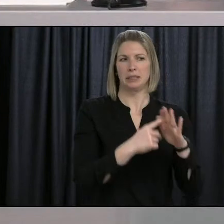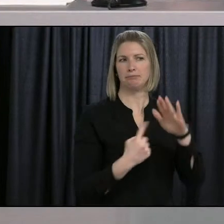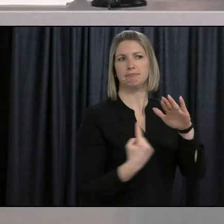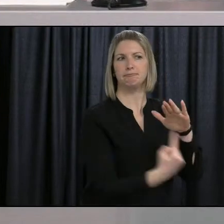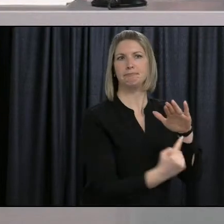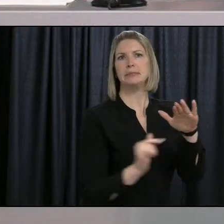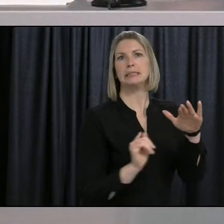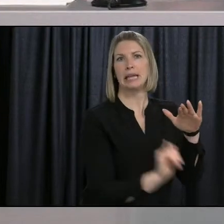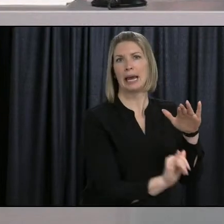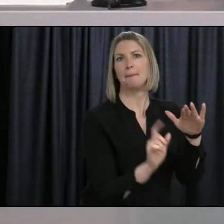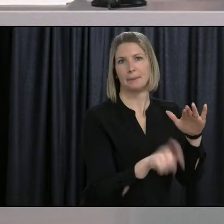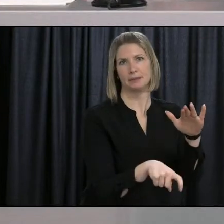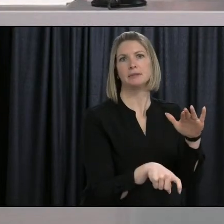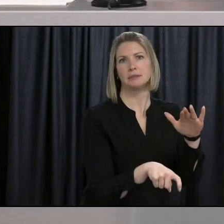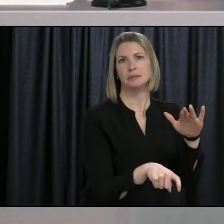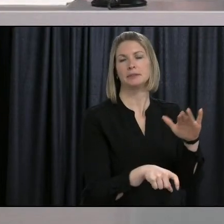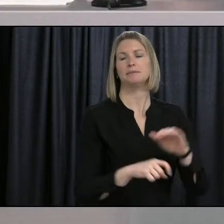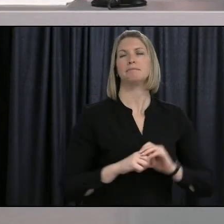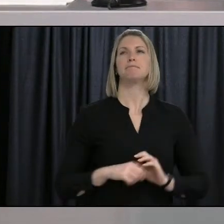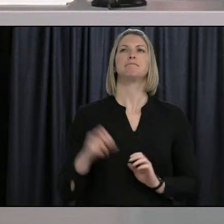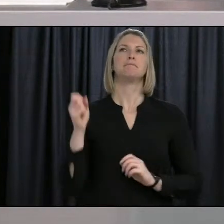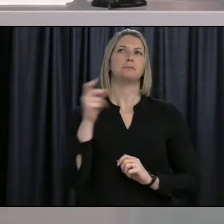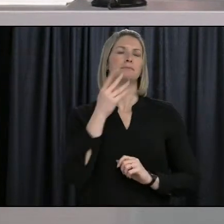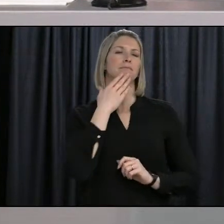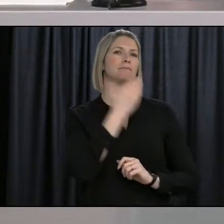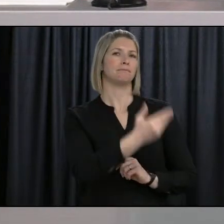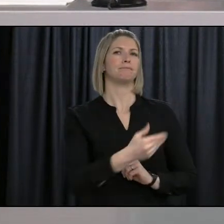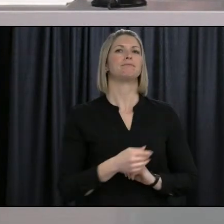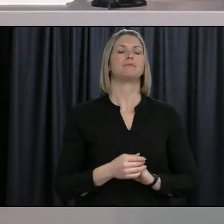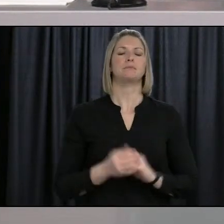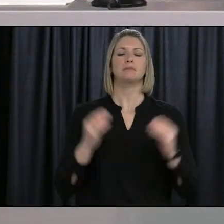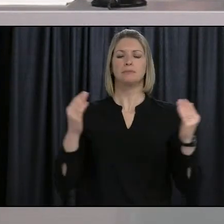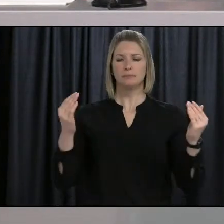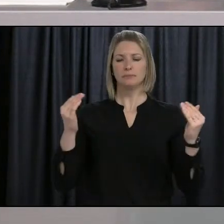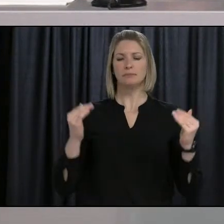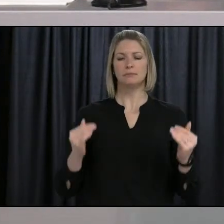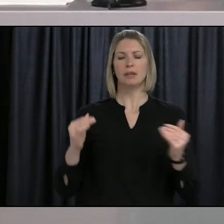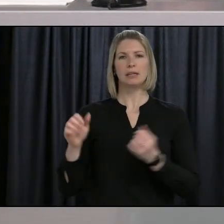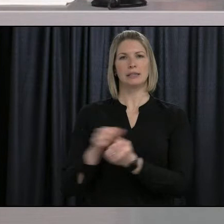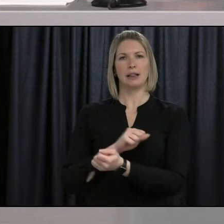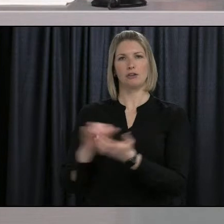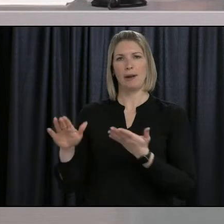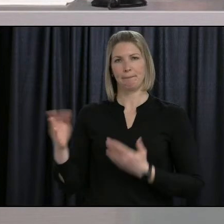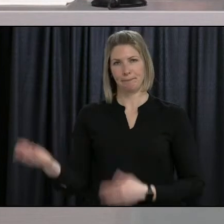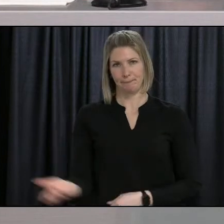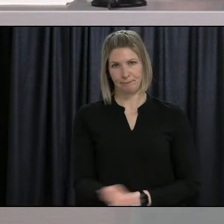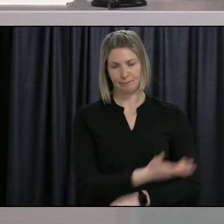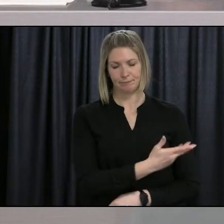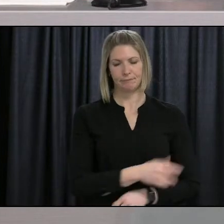Okay, thanks. Our next questions are from Peter Jackson with The Telegram. Please go ahead.